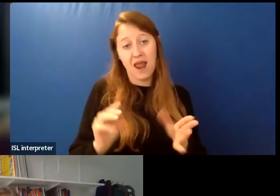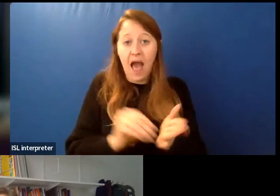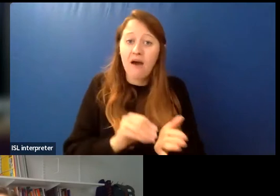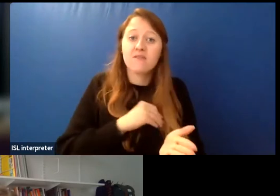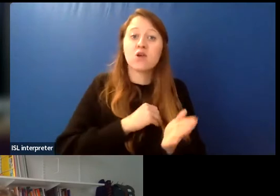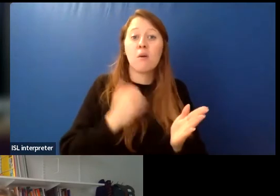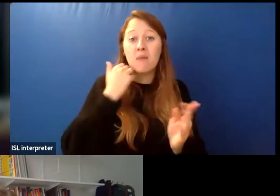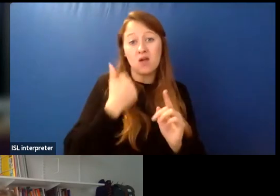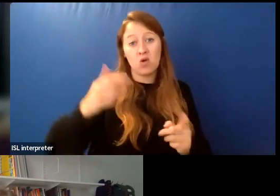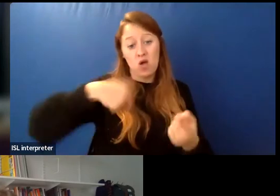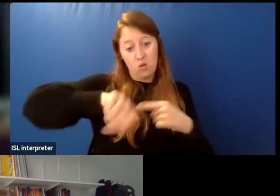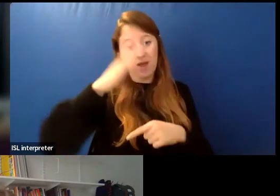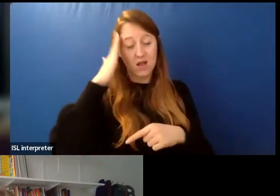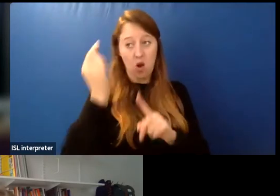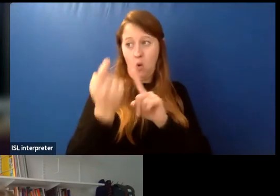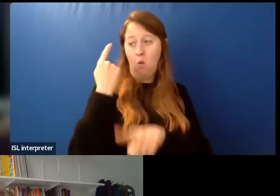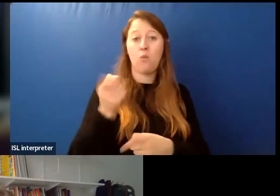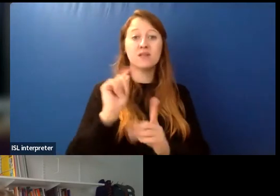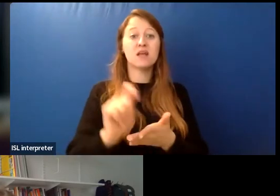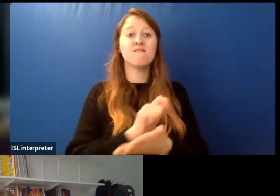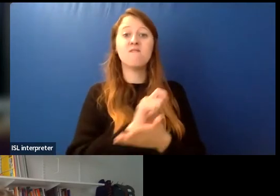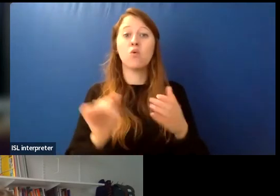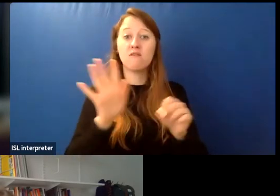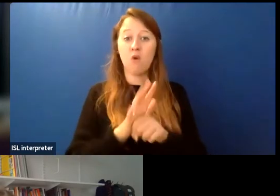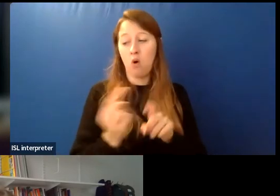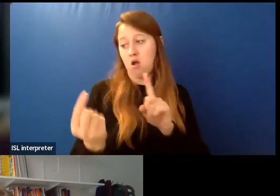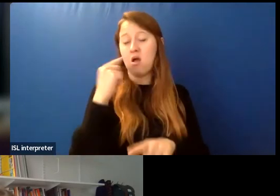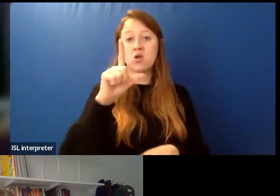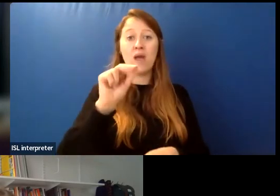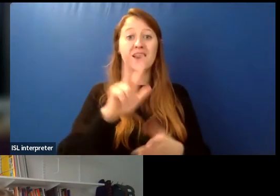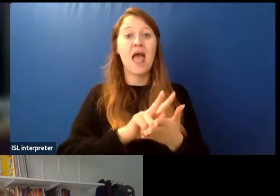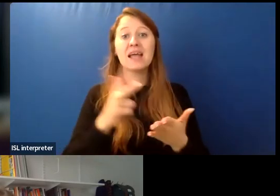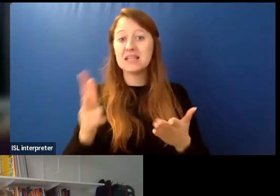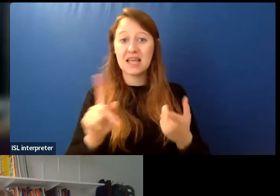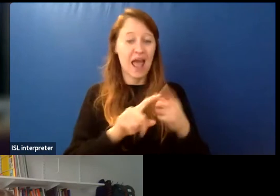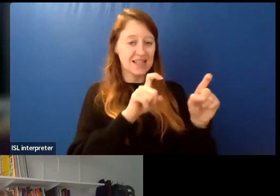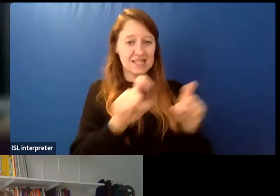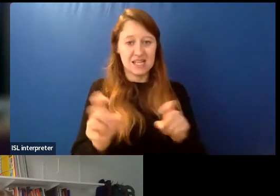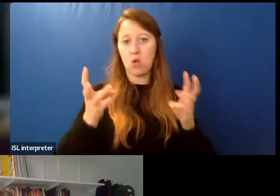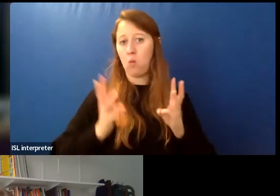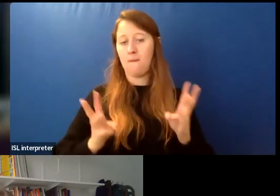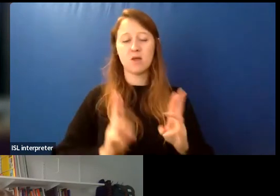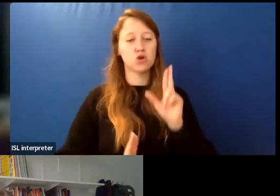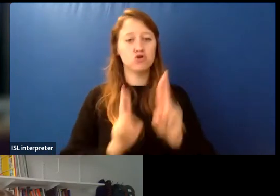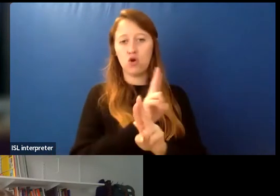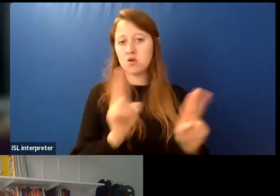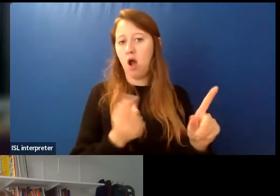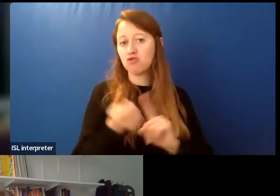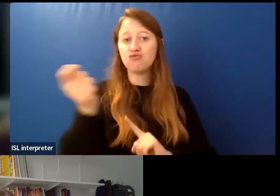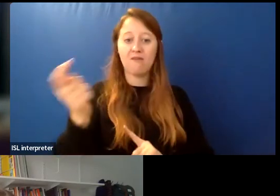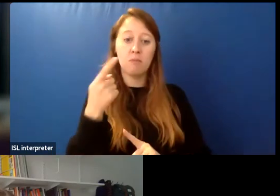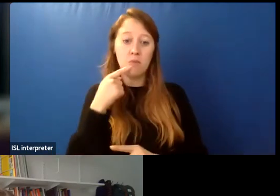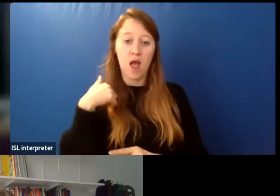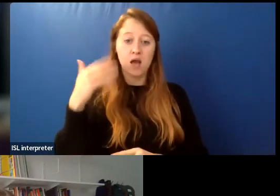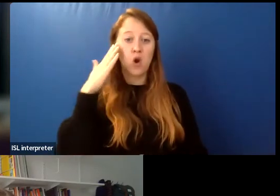in 2018. There should not be women still traveling, but you're providing a really vital service. So I just want to thank you for